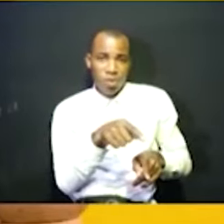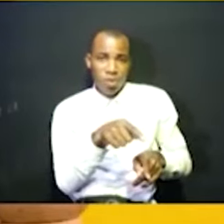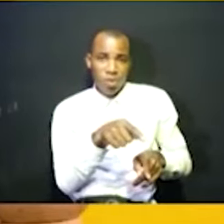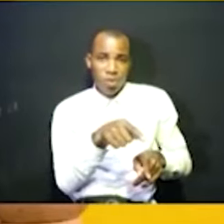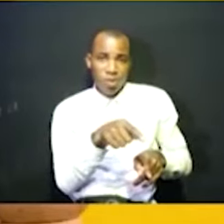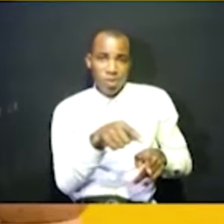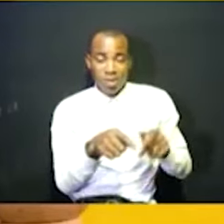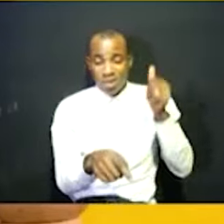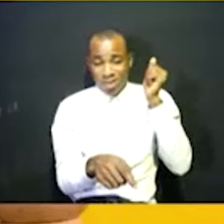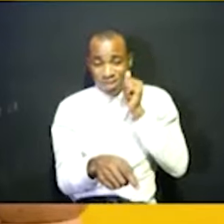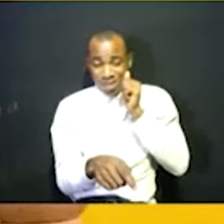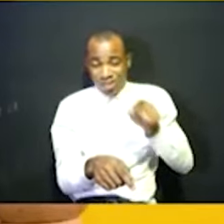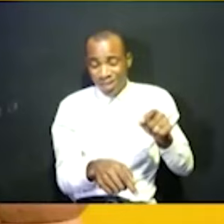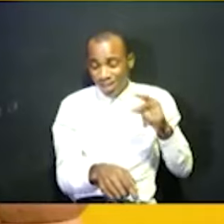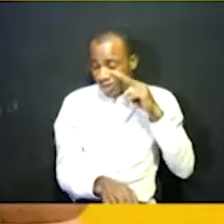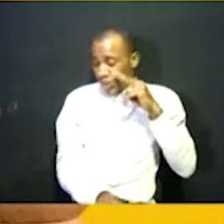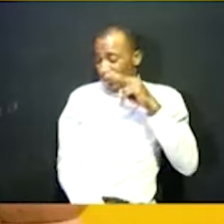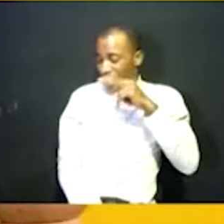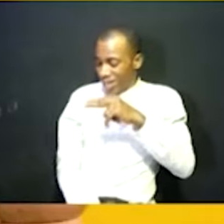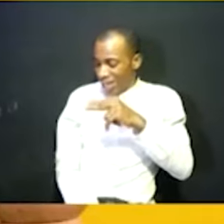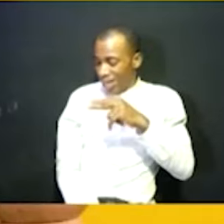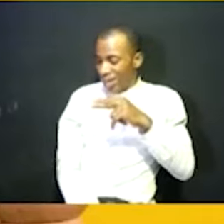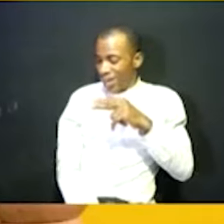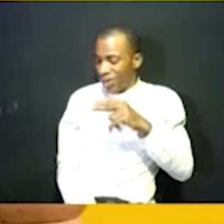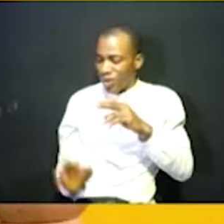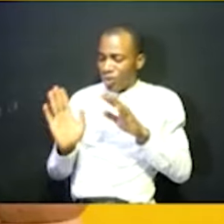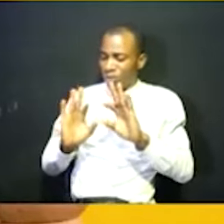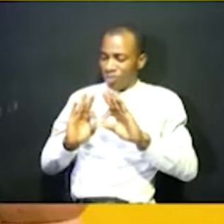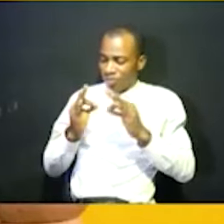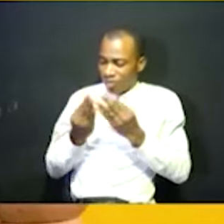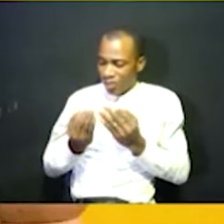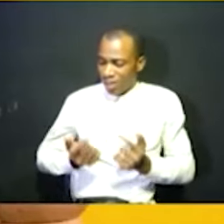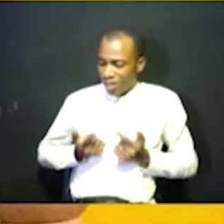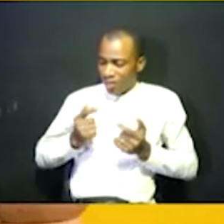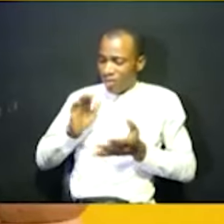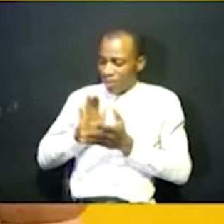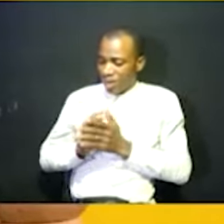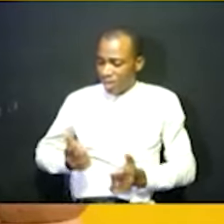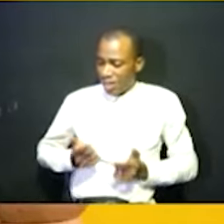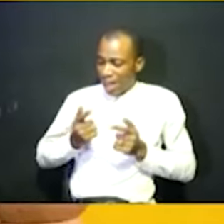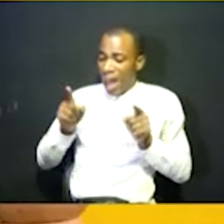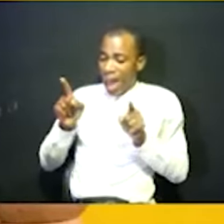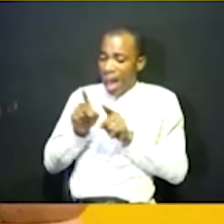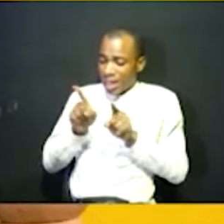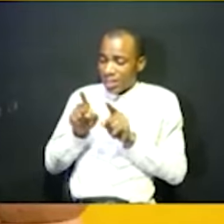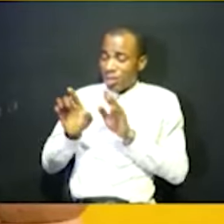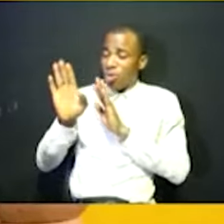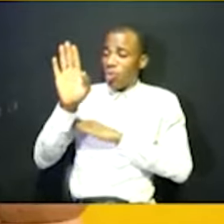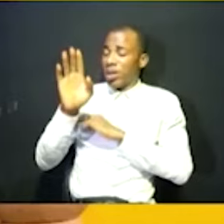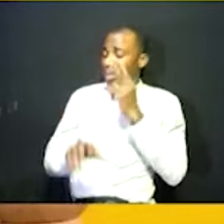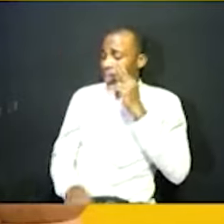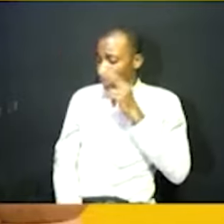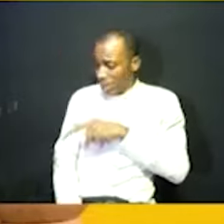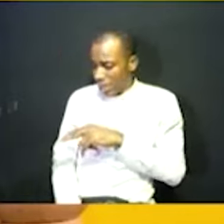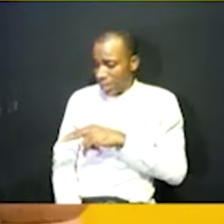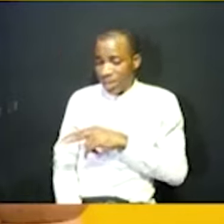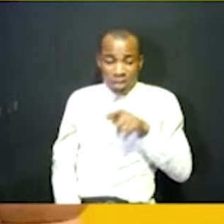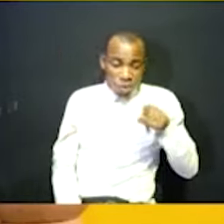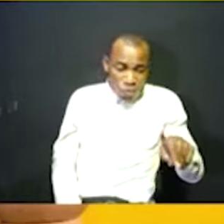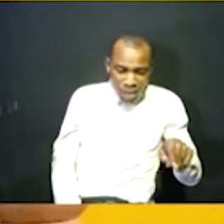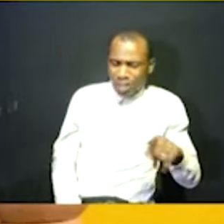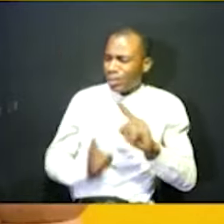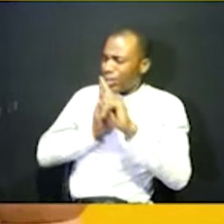marital life and your family life as God sees it, what will she